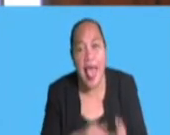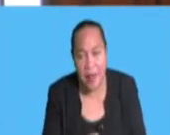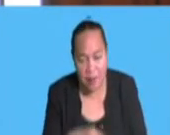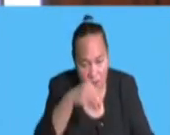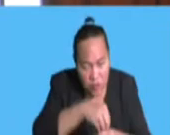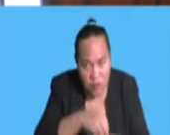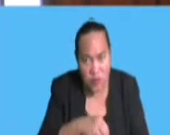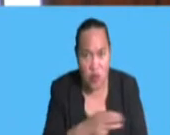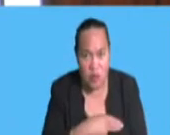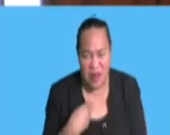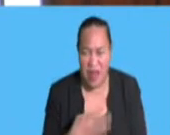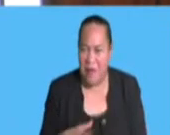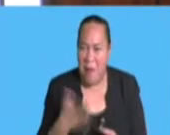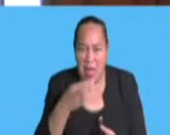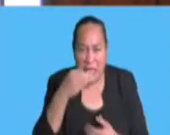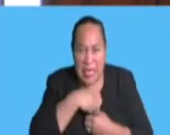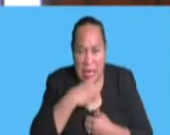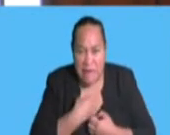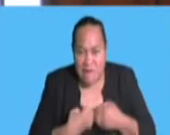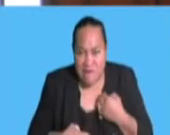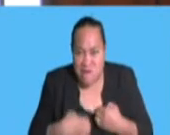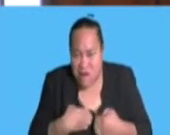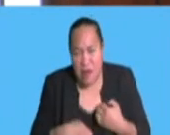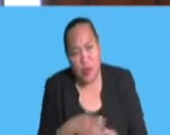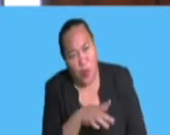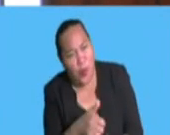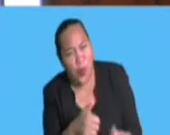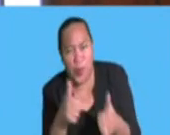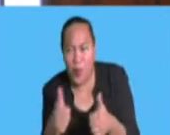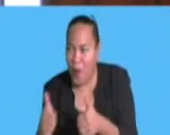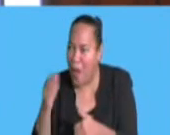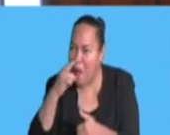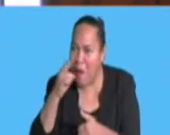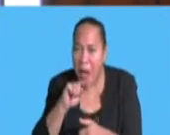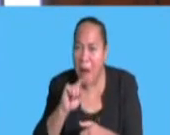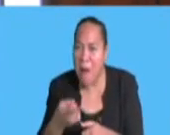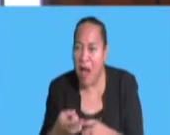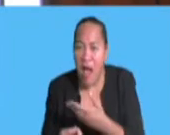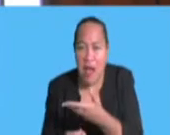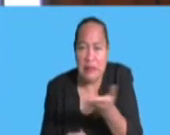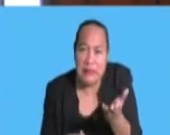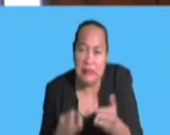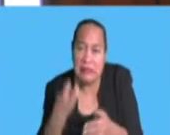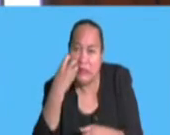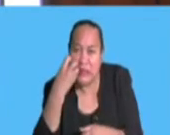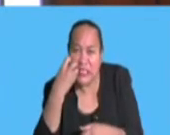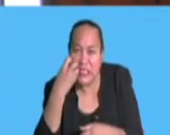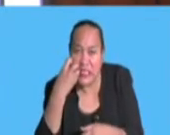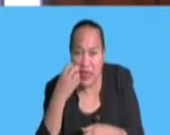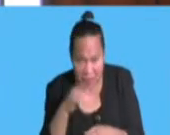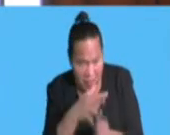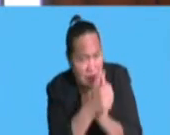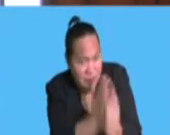frustrating it must be for our ministers. Good people good people on the other side of the aisle, as